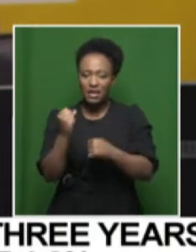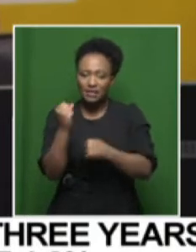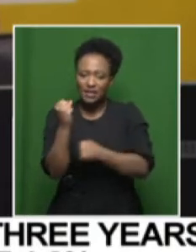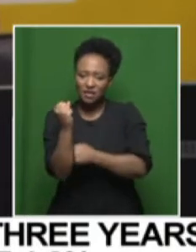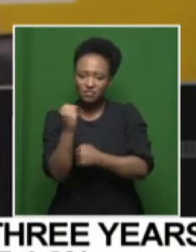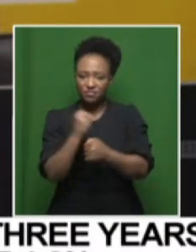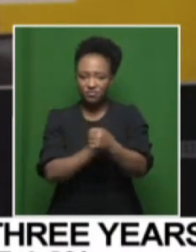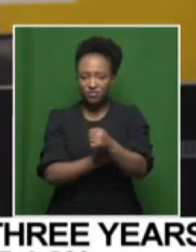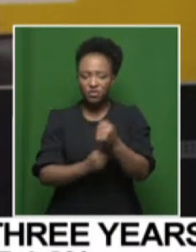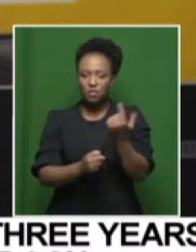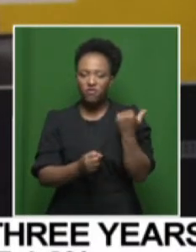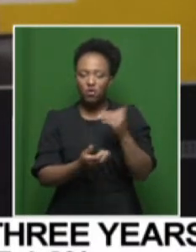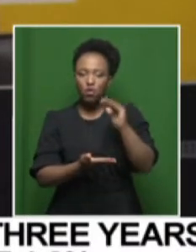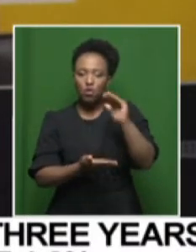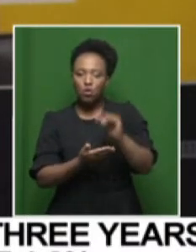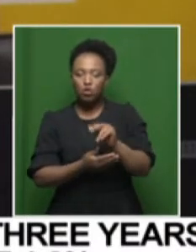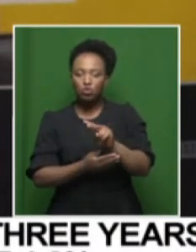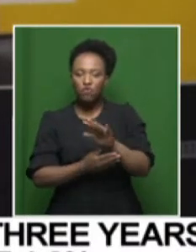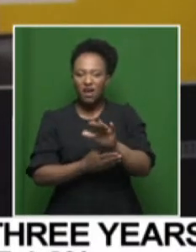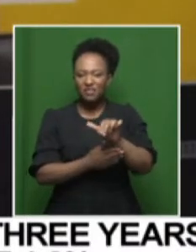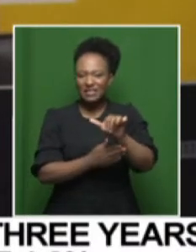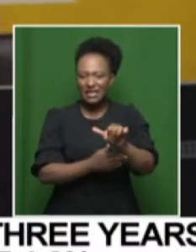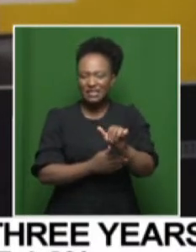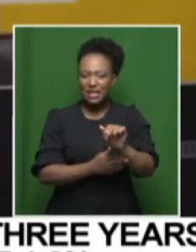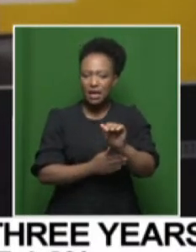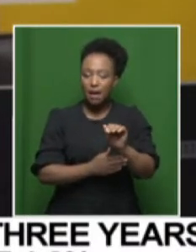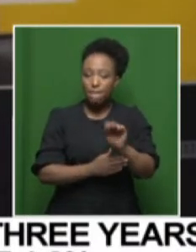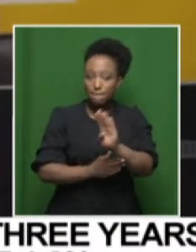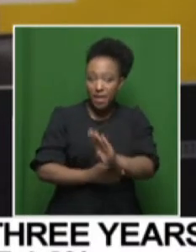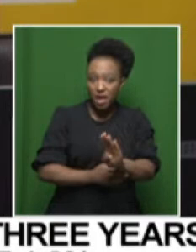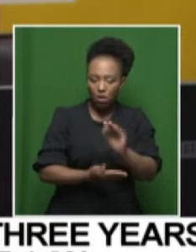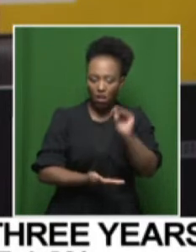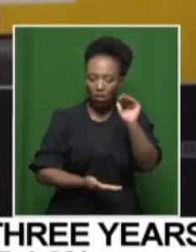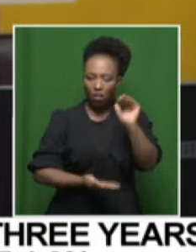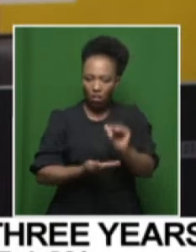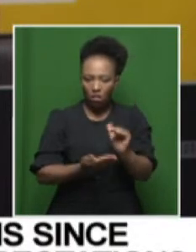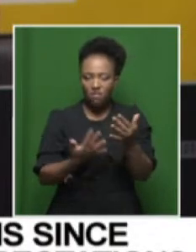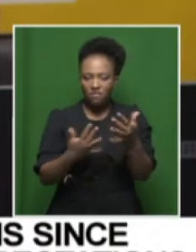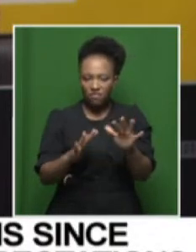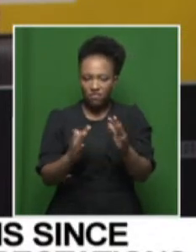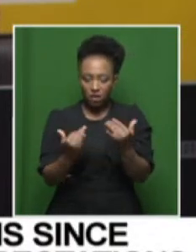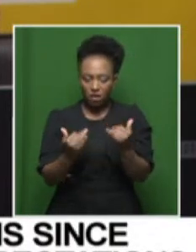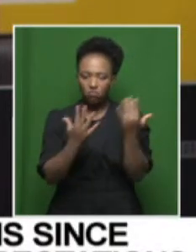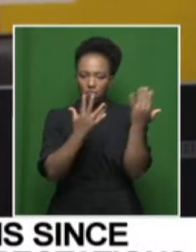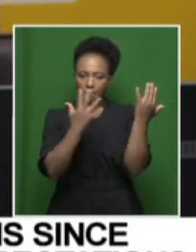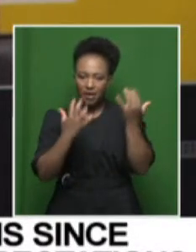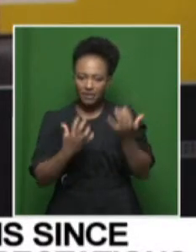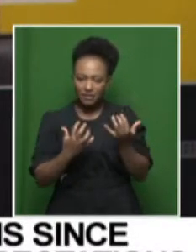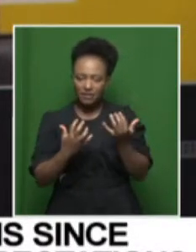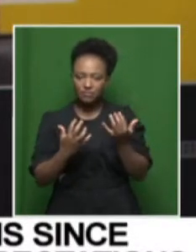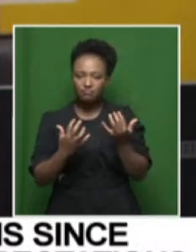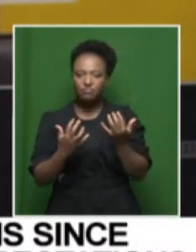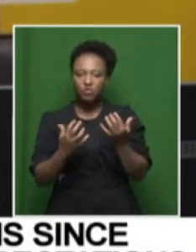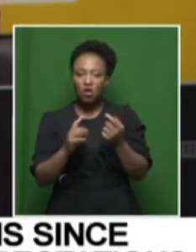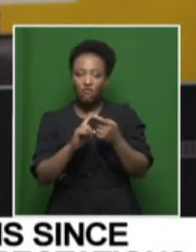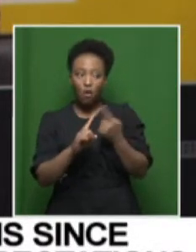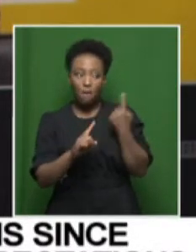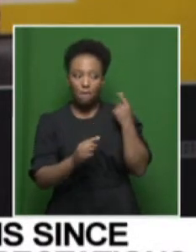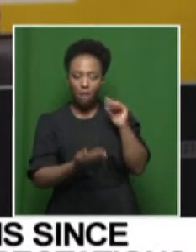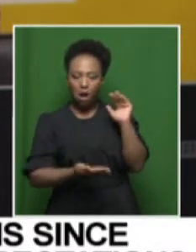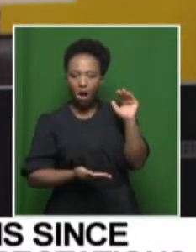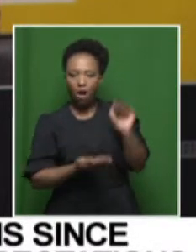by 256 billion rand. In this budget, we are shifting from this